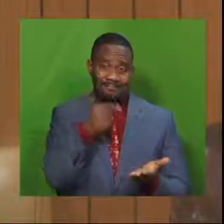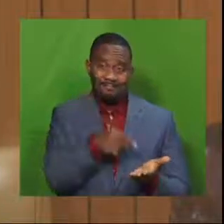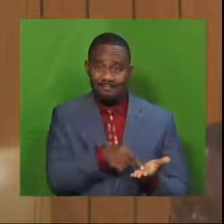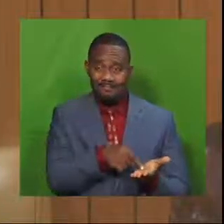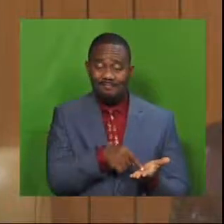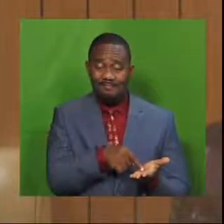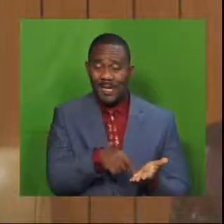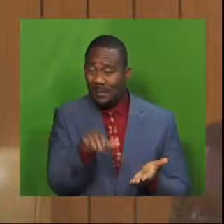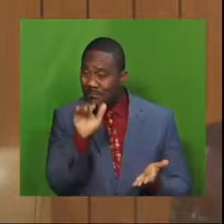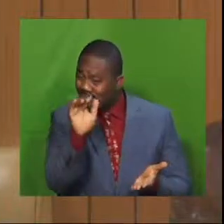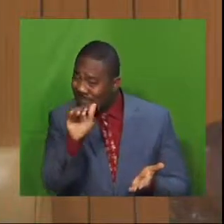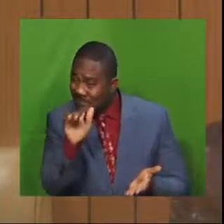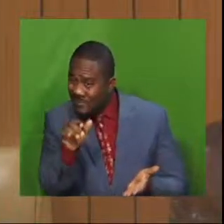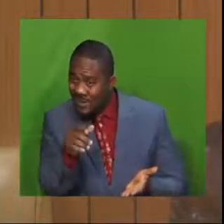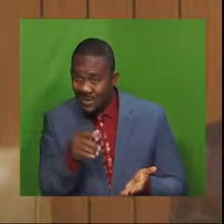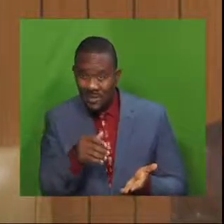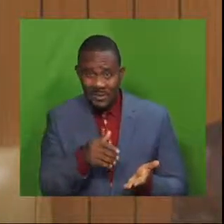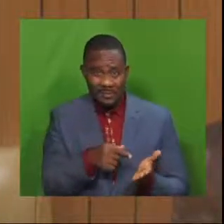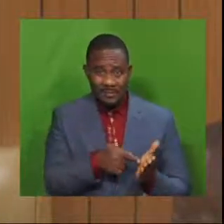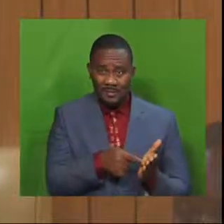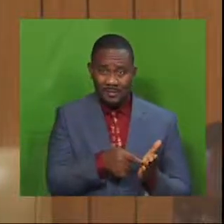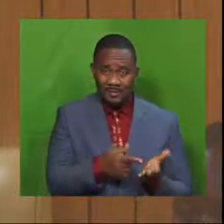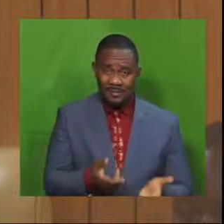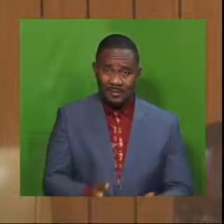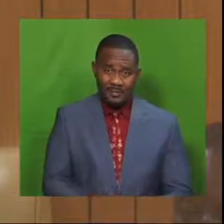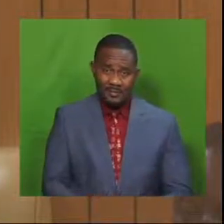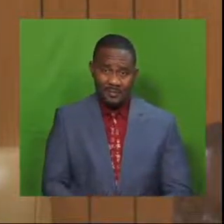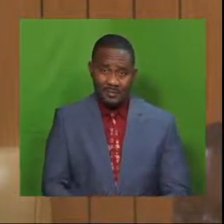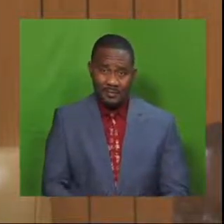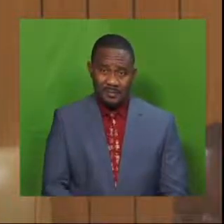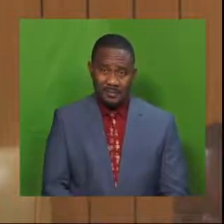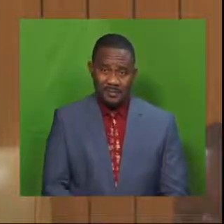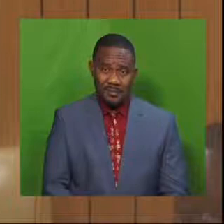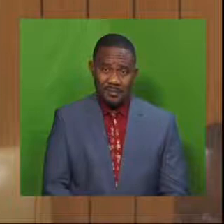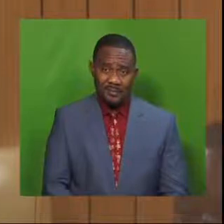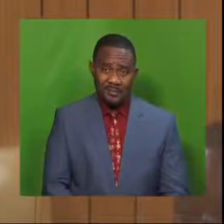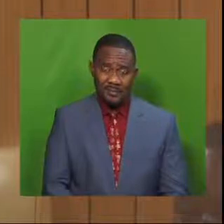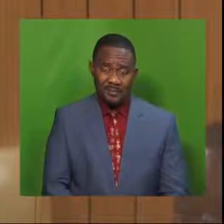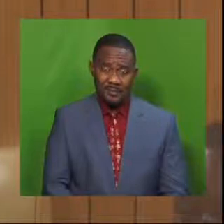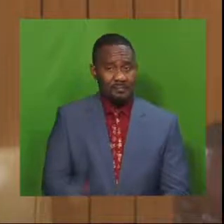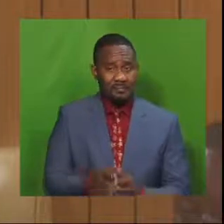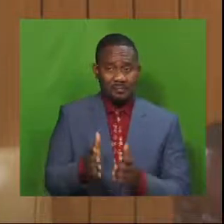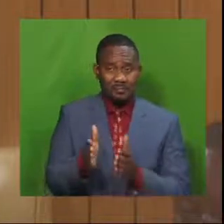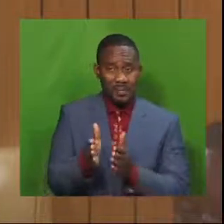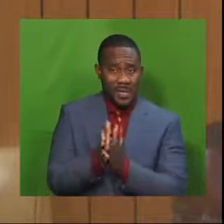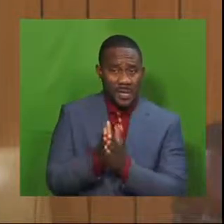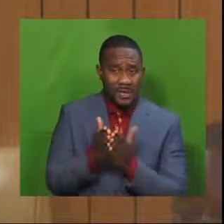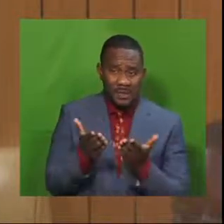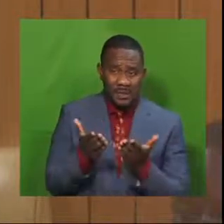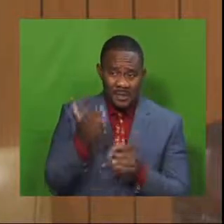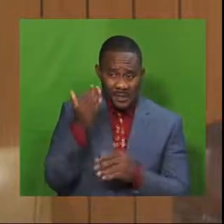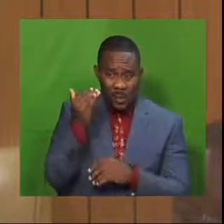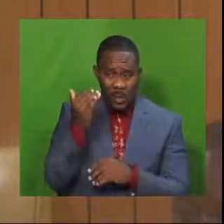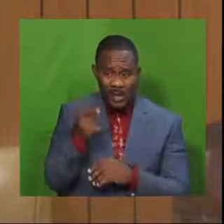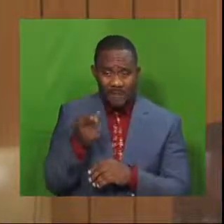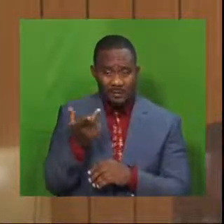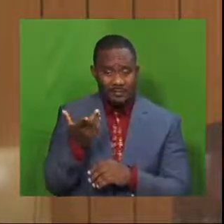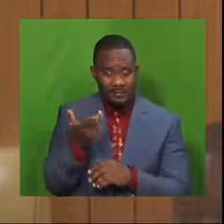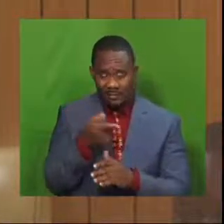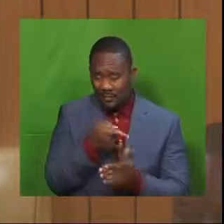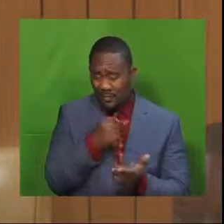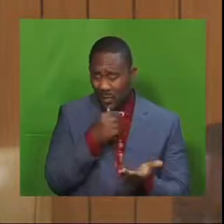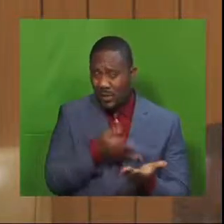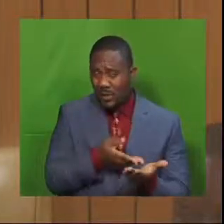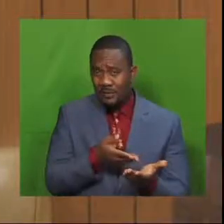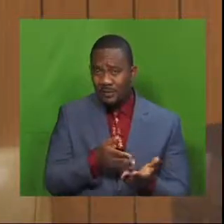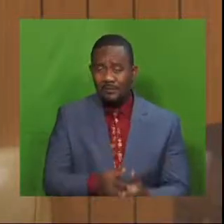leader of the majority group or the business committee and to ask why it is so, Speaker. Thank